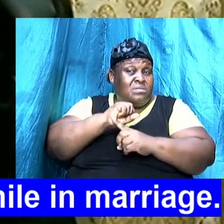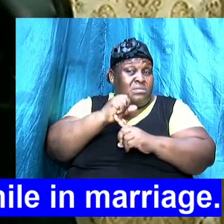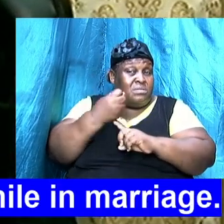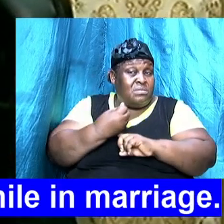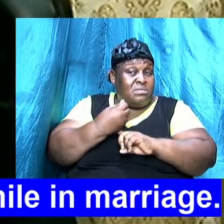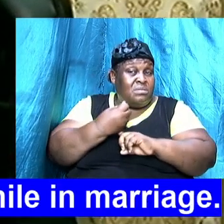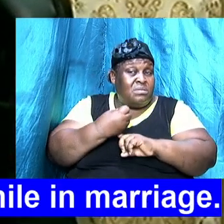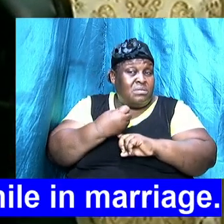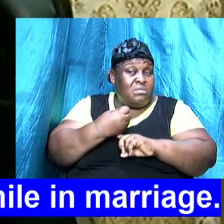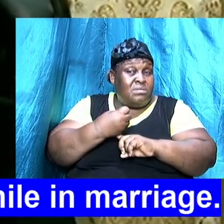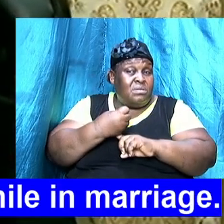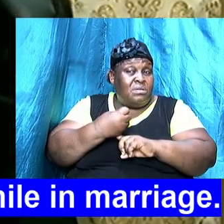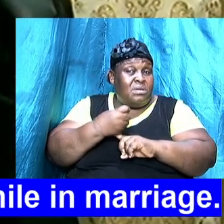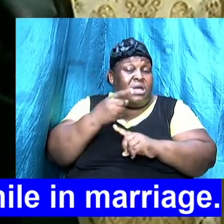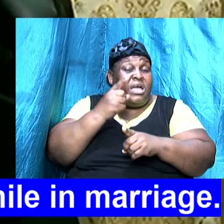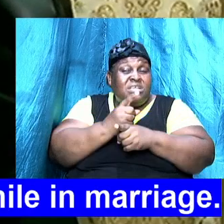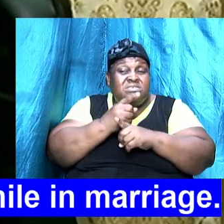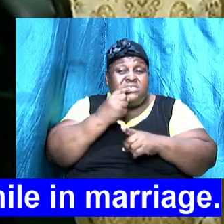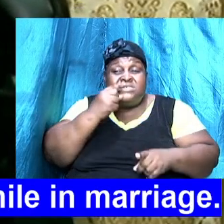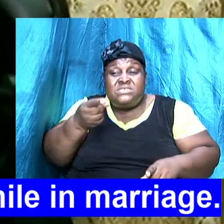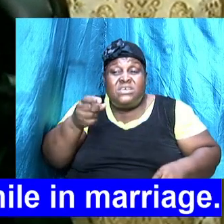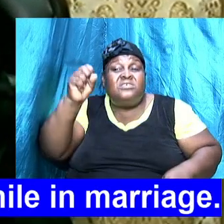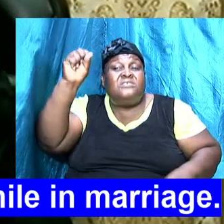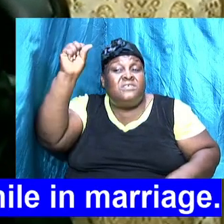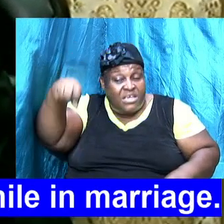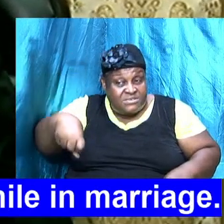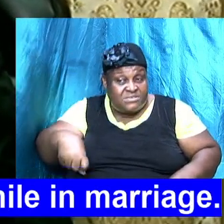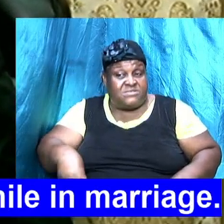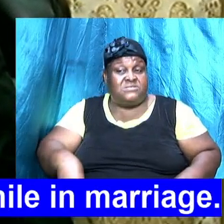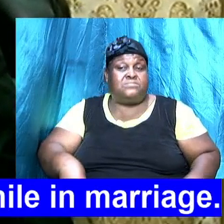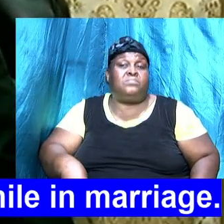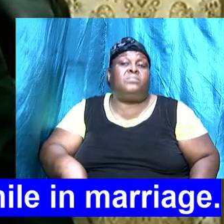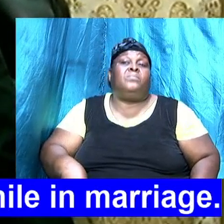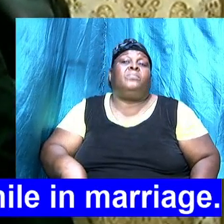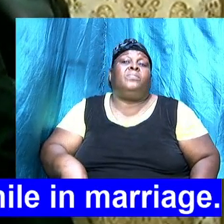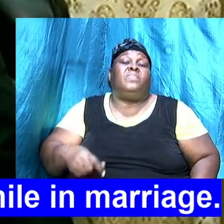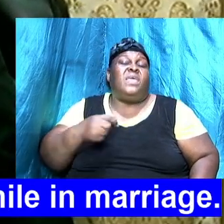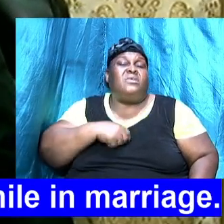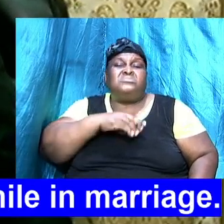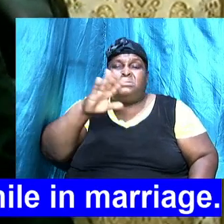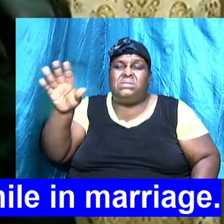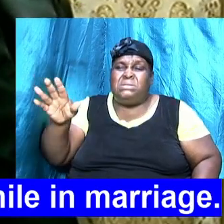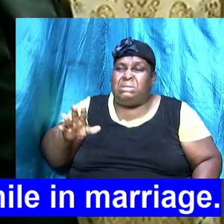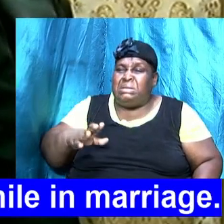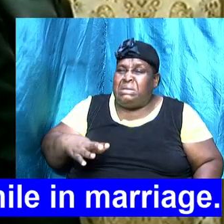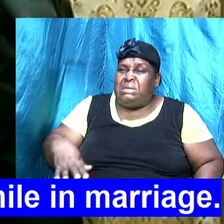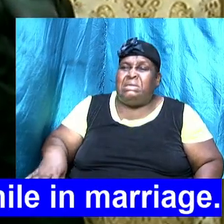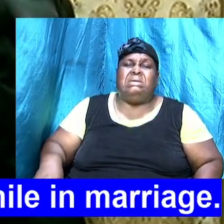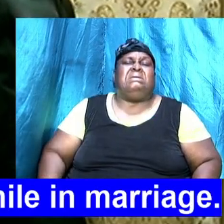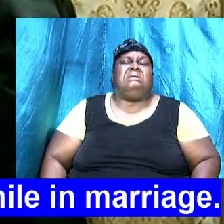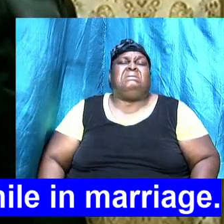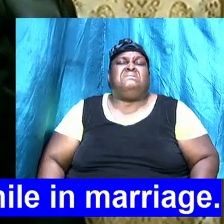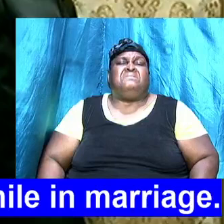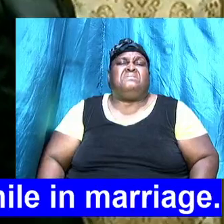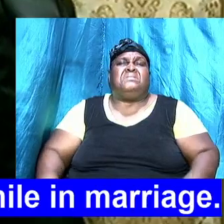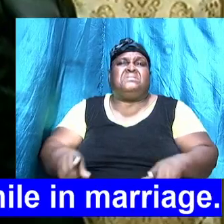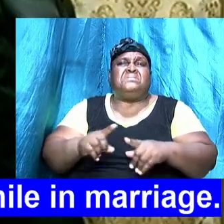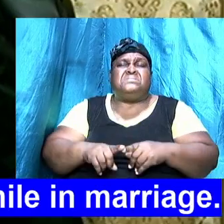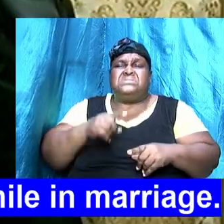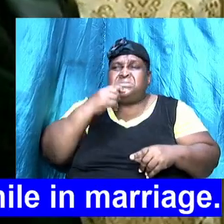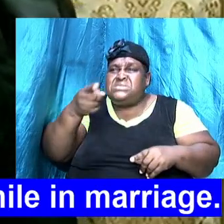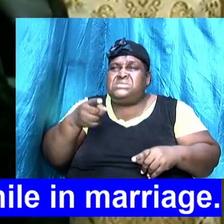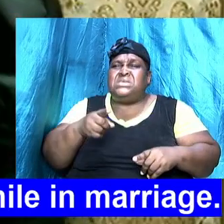yes. I would never subscribe to any